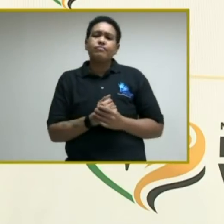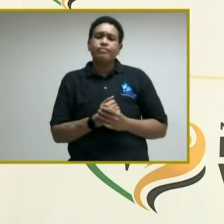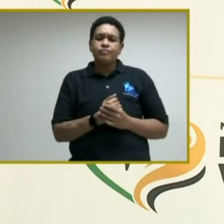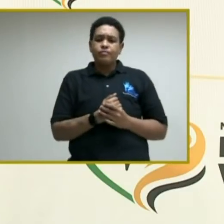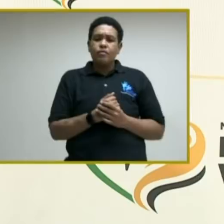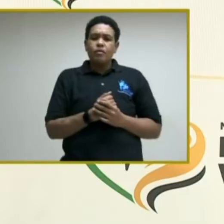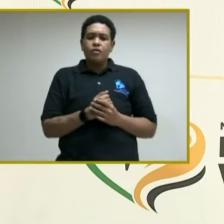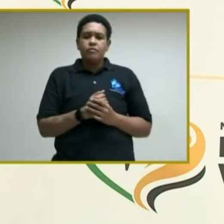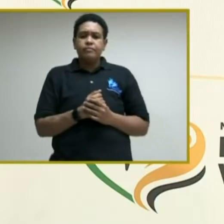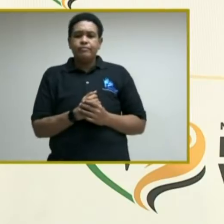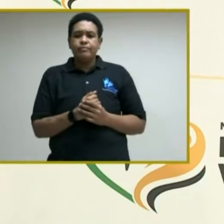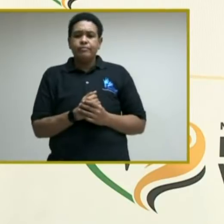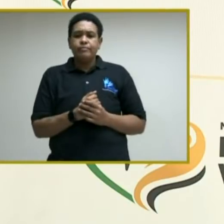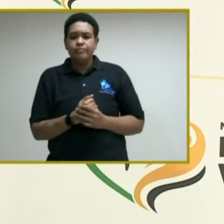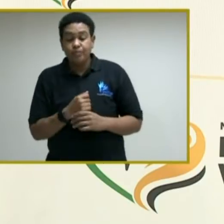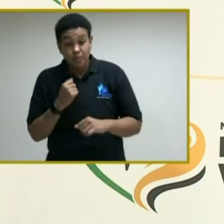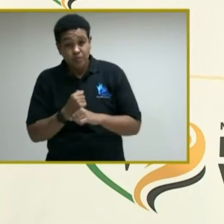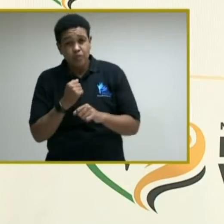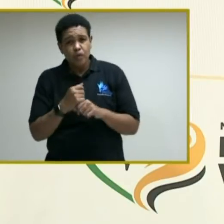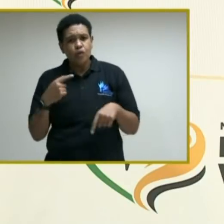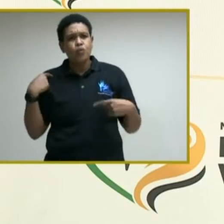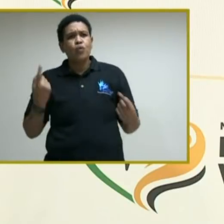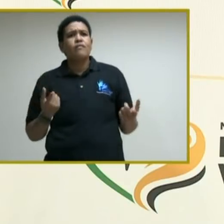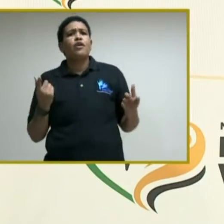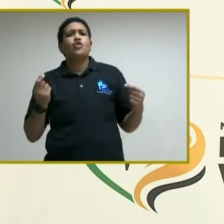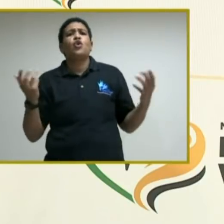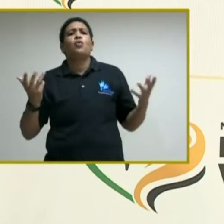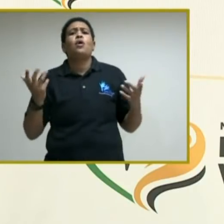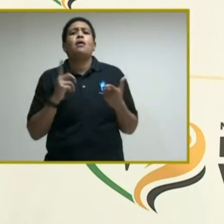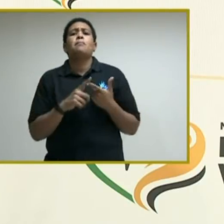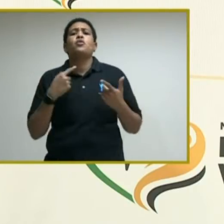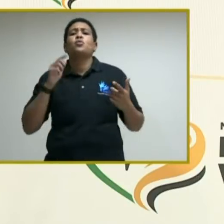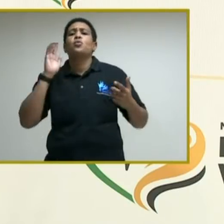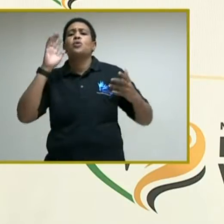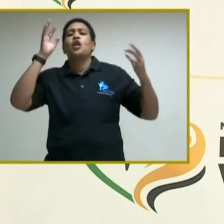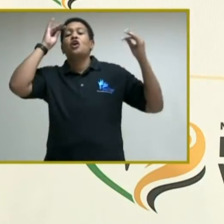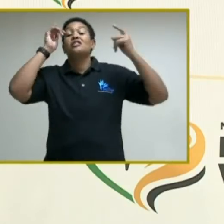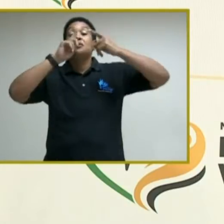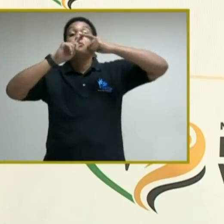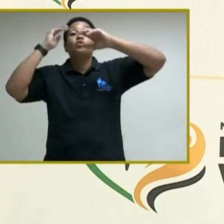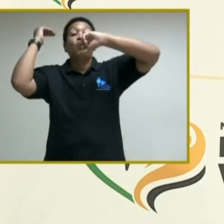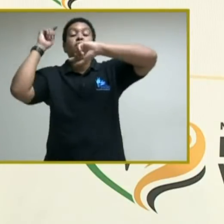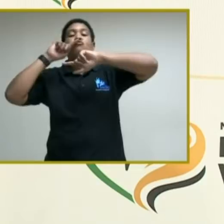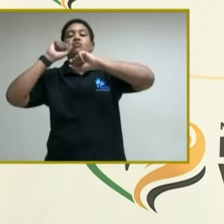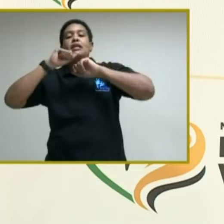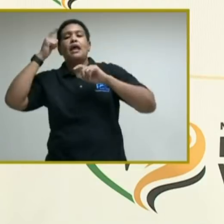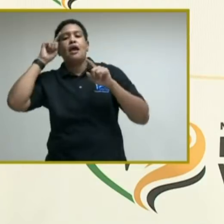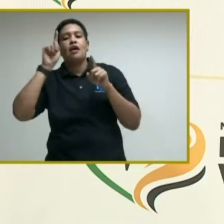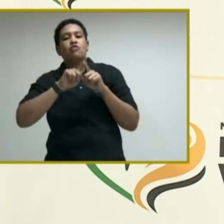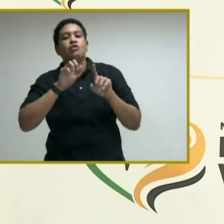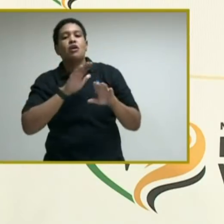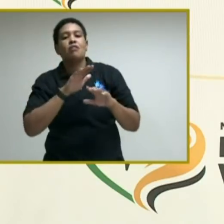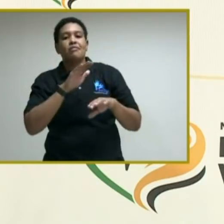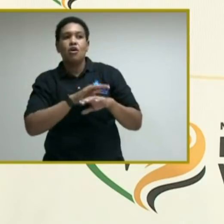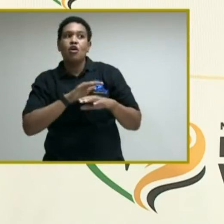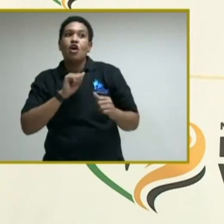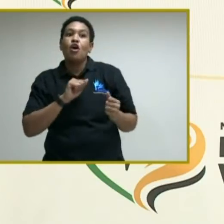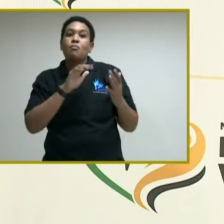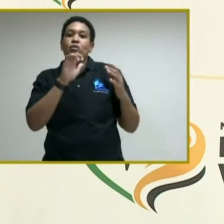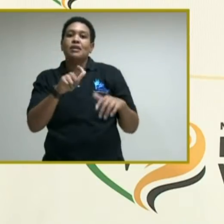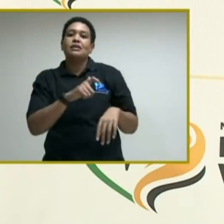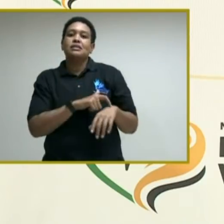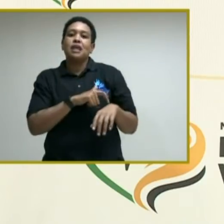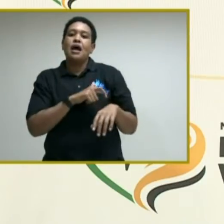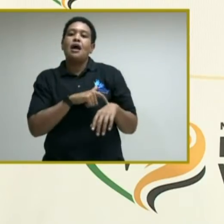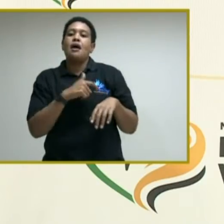work that has been done, and will consider and hopefully agree on an approach, at which point we